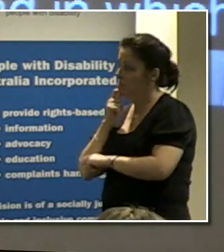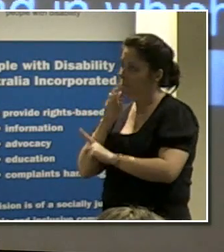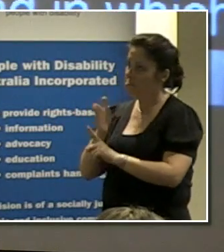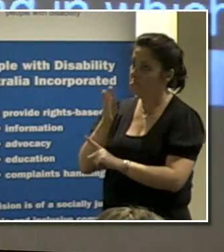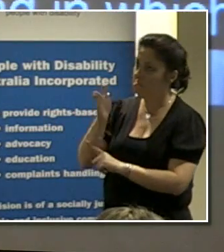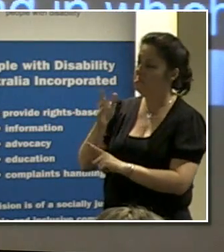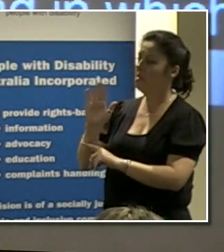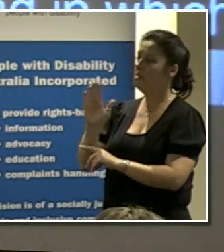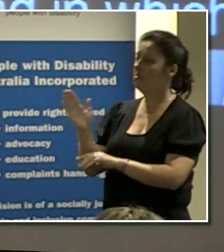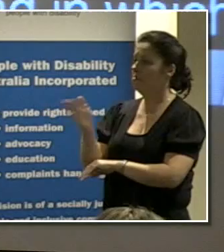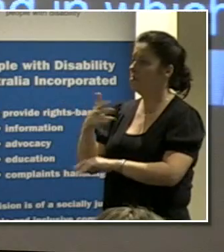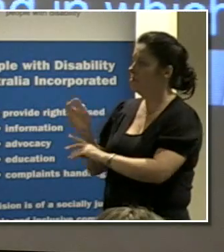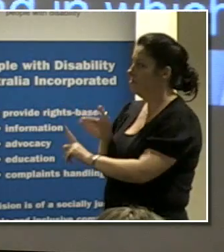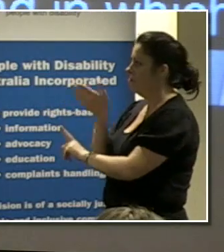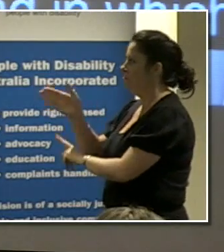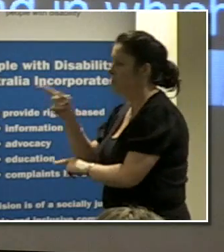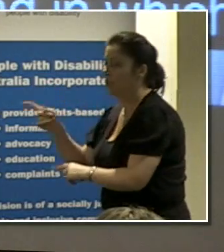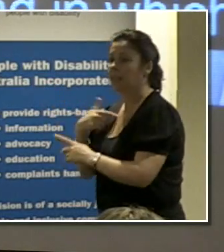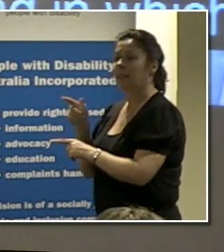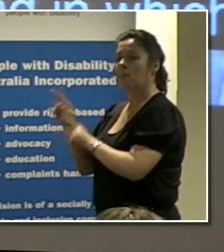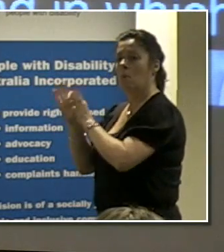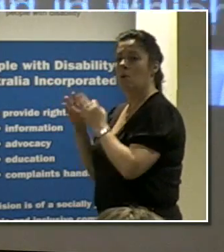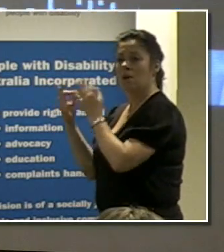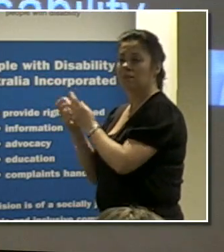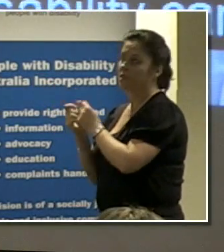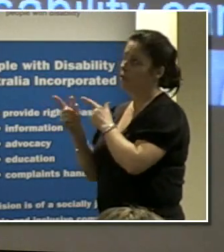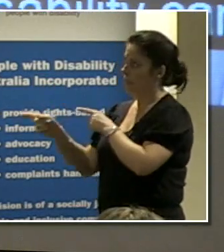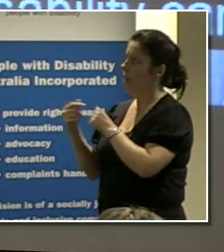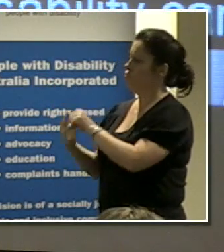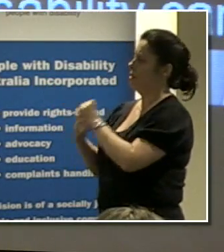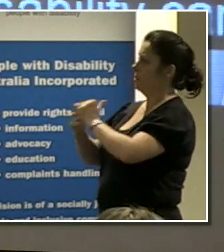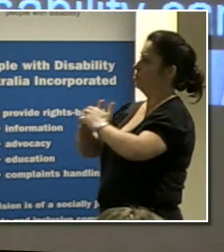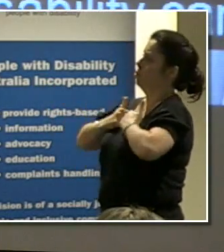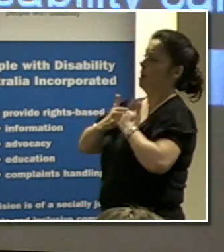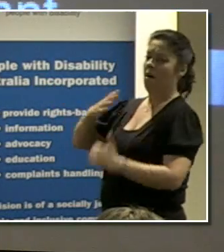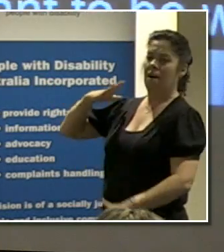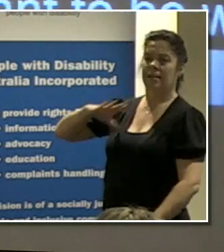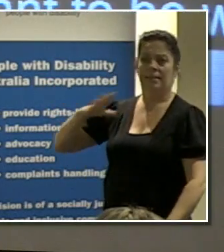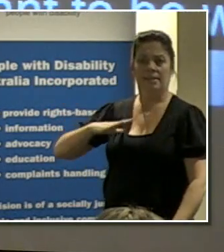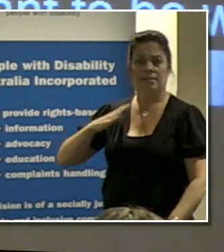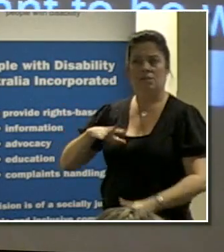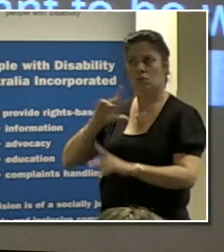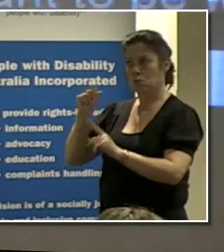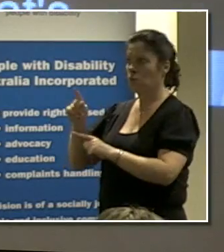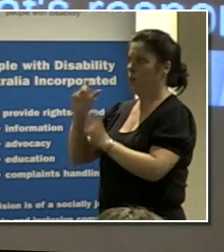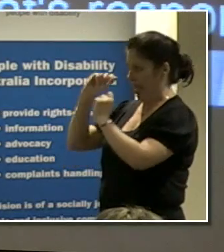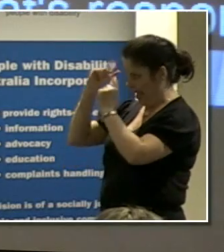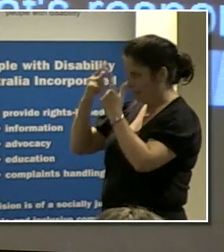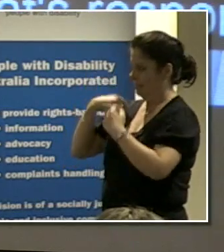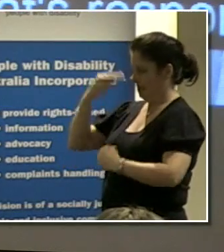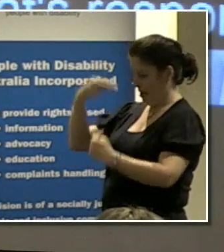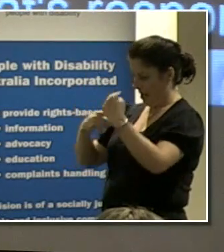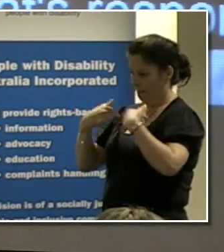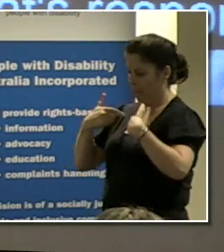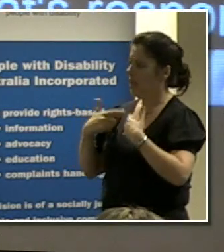be with an organisation that's responsive to me, that understands that my needs and that shares